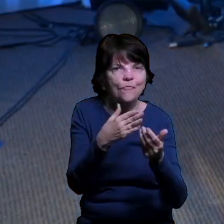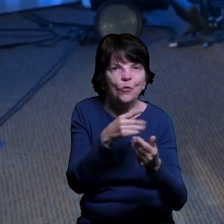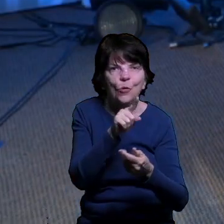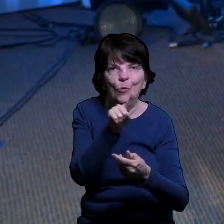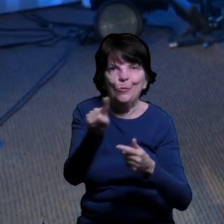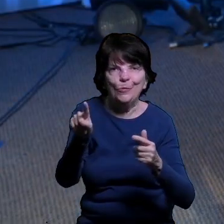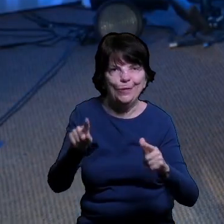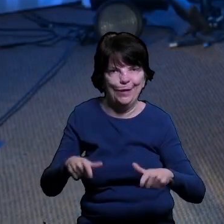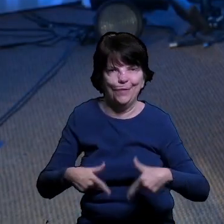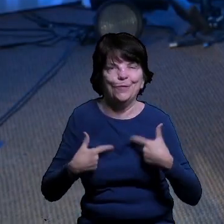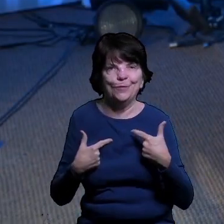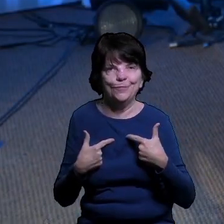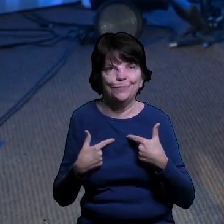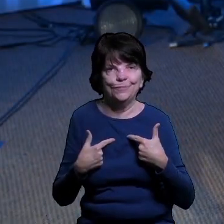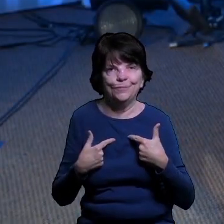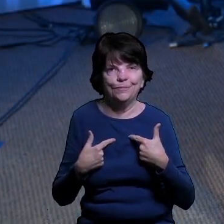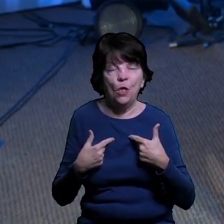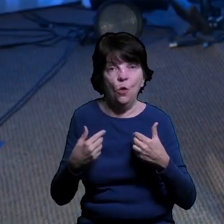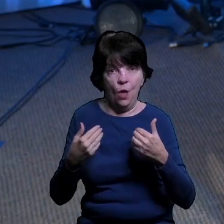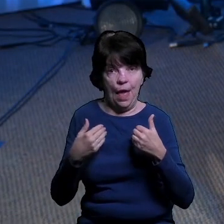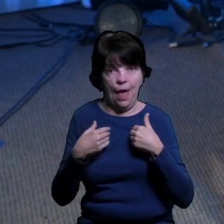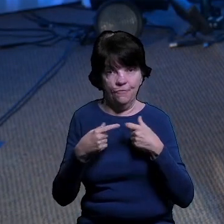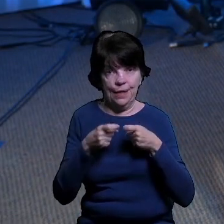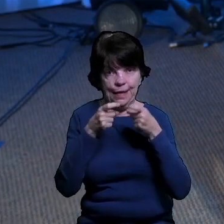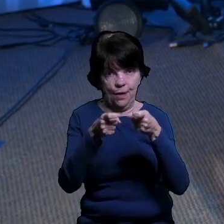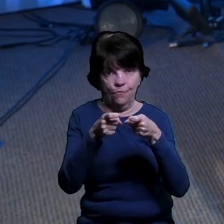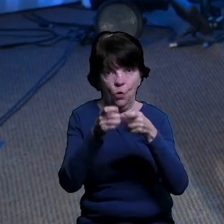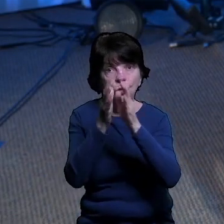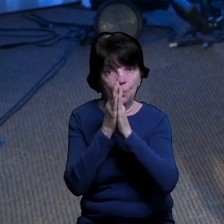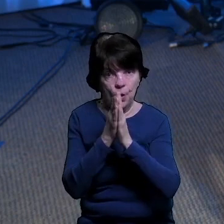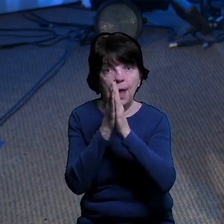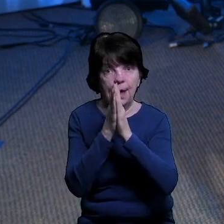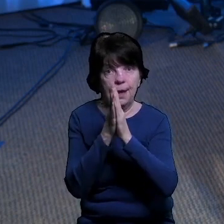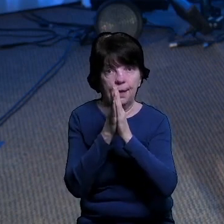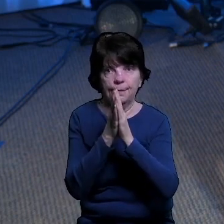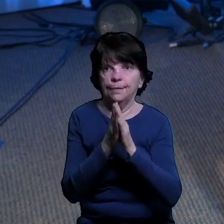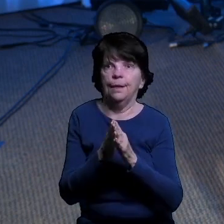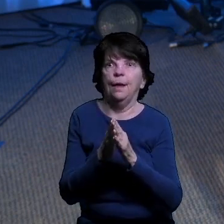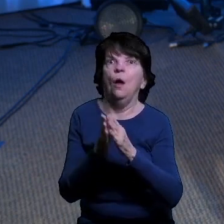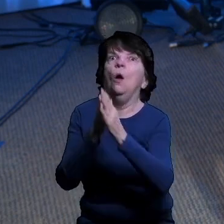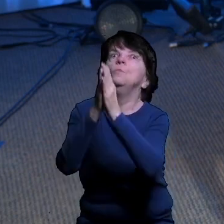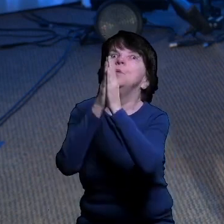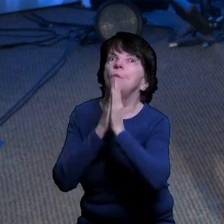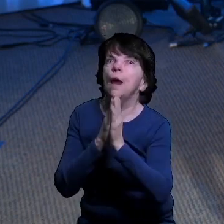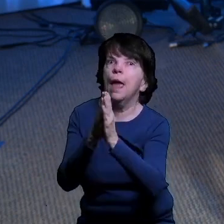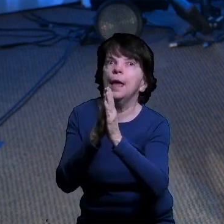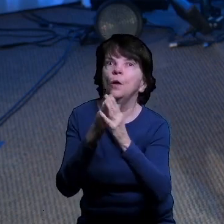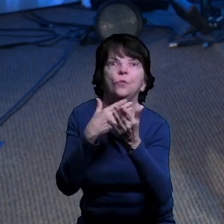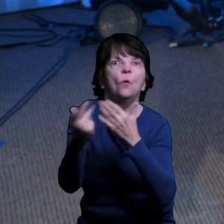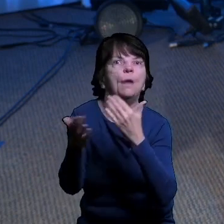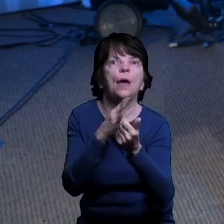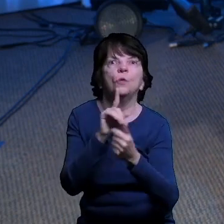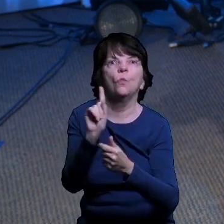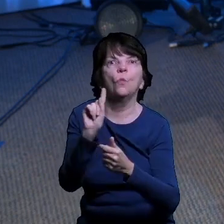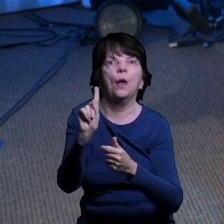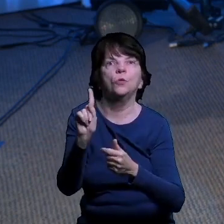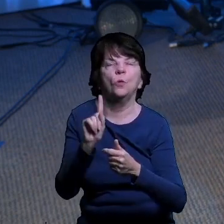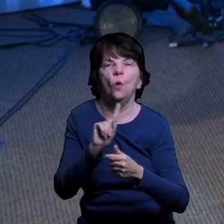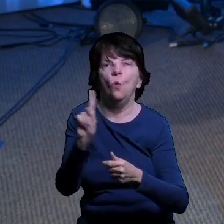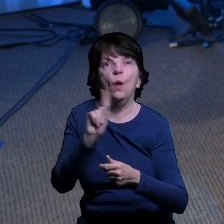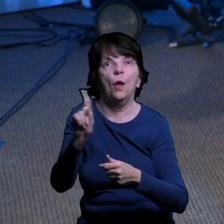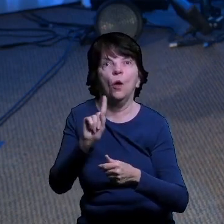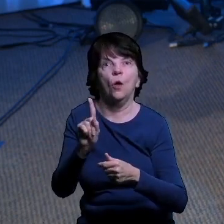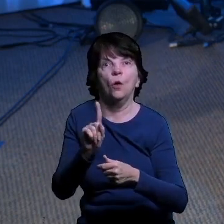If you have a gift to pray, you're going to want to keep praying no matter where you live. If you have the gift to